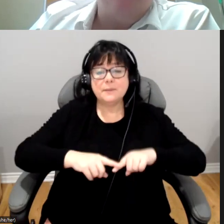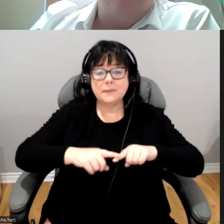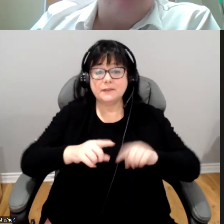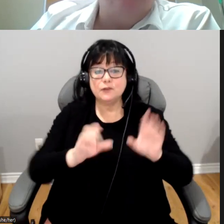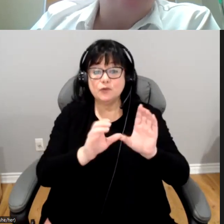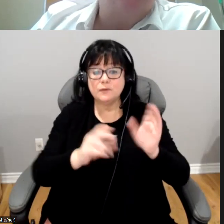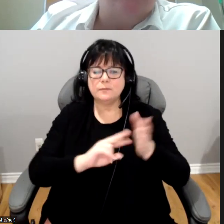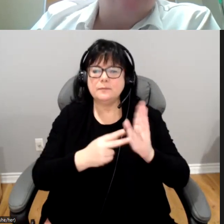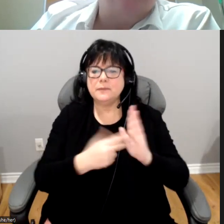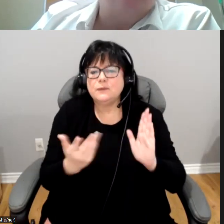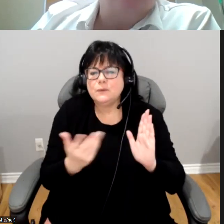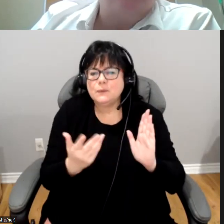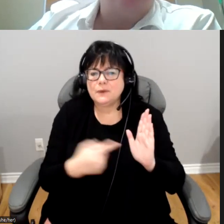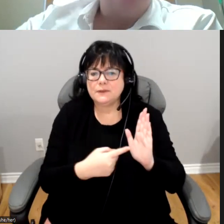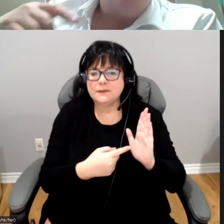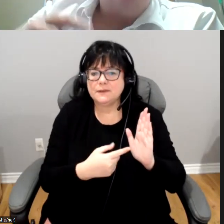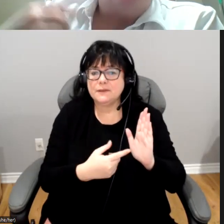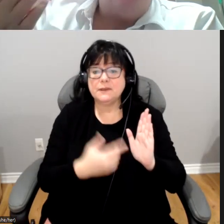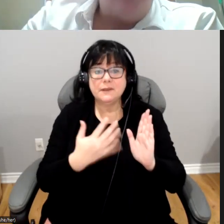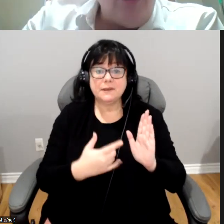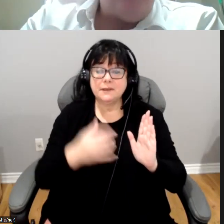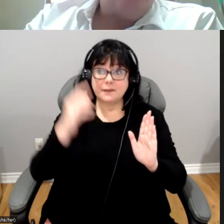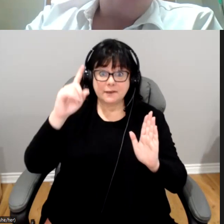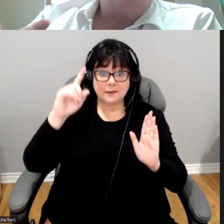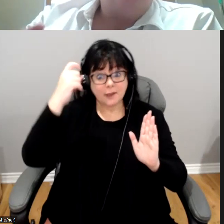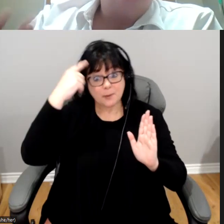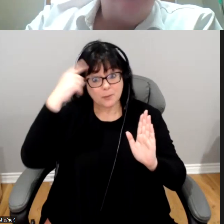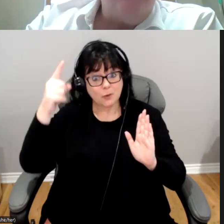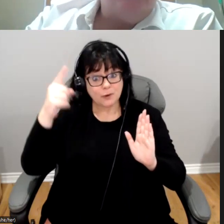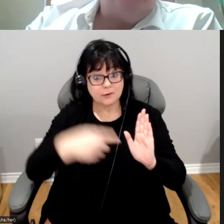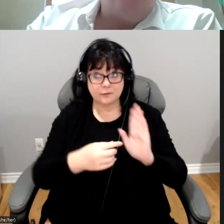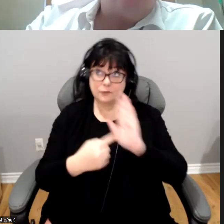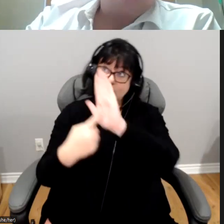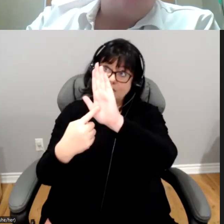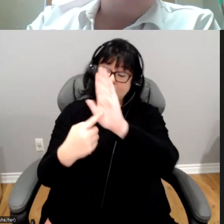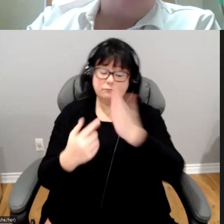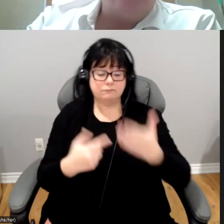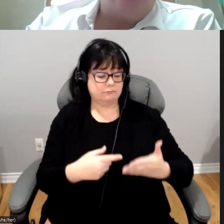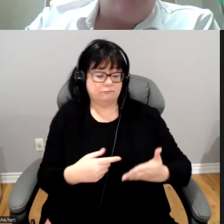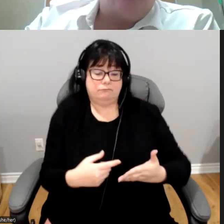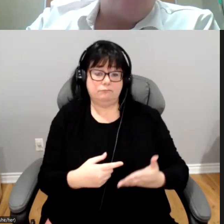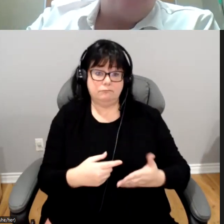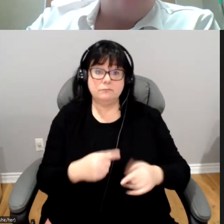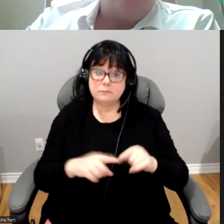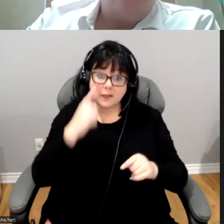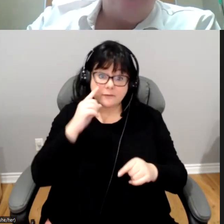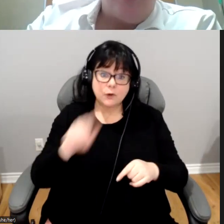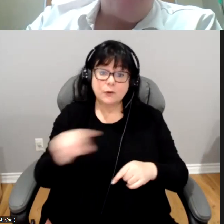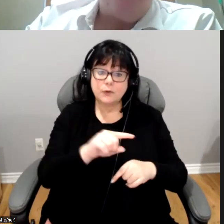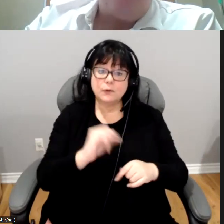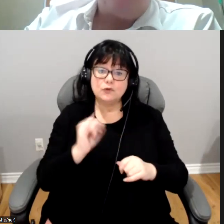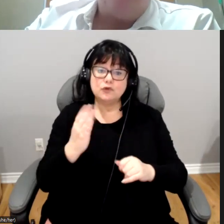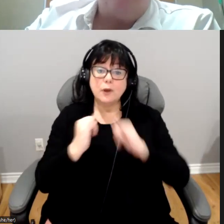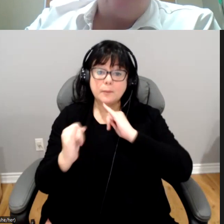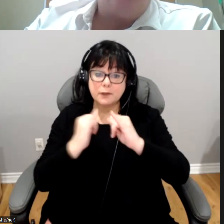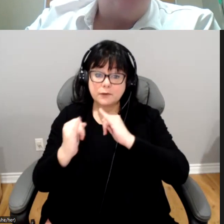necessarily be that an employer recognizes that certificate, but when you show it to them, but if the certificate in your portfolio when you go for a job interview